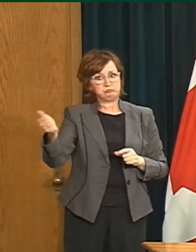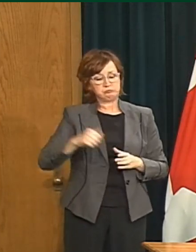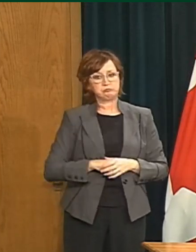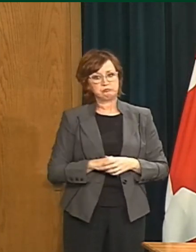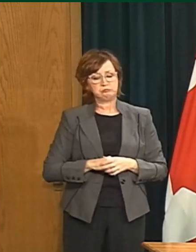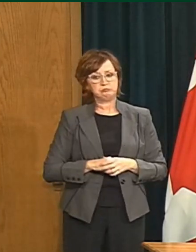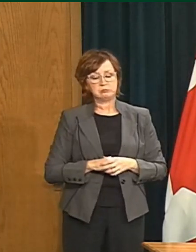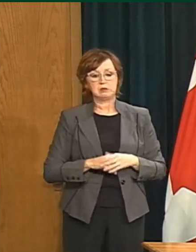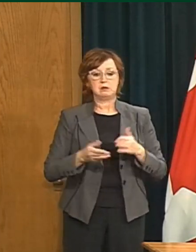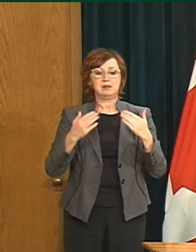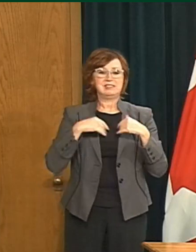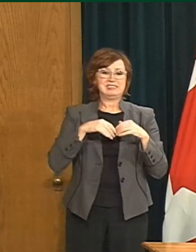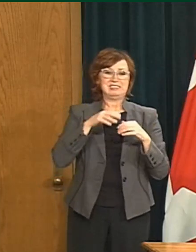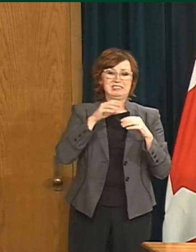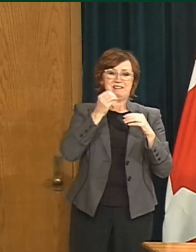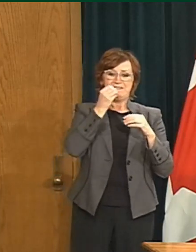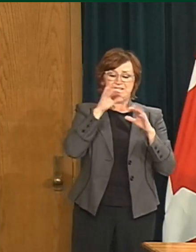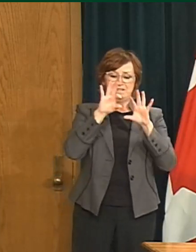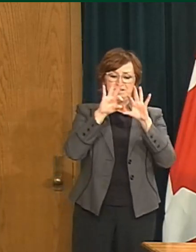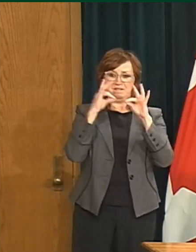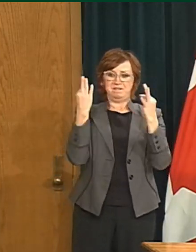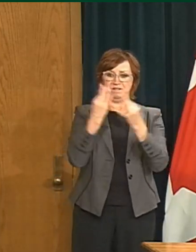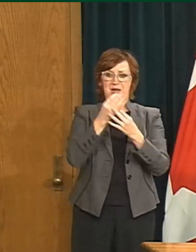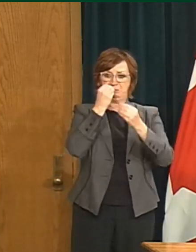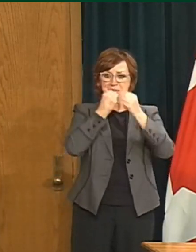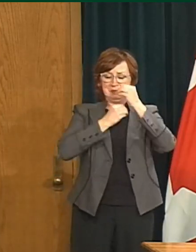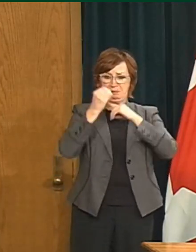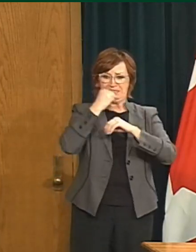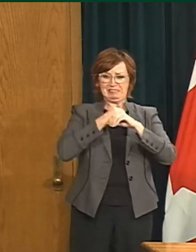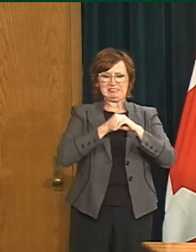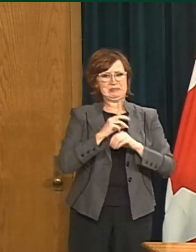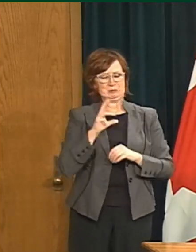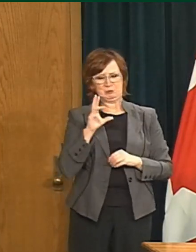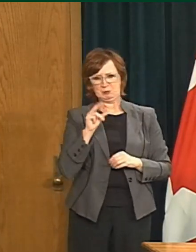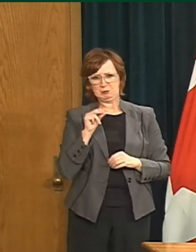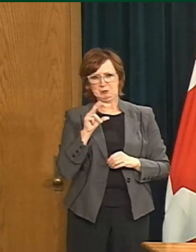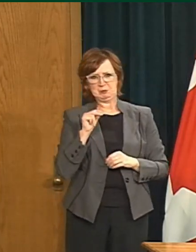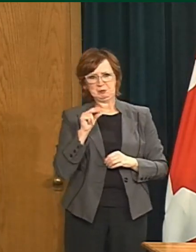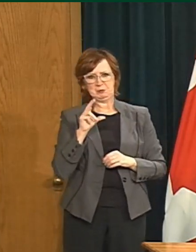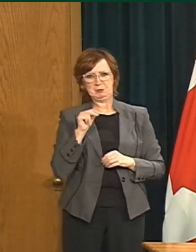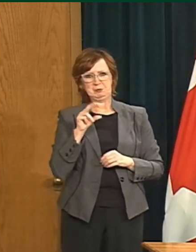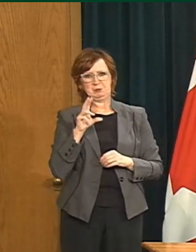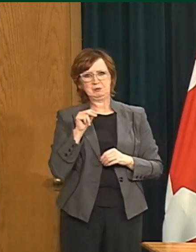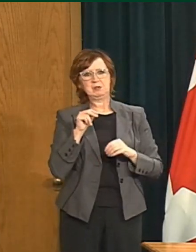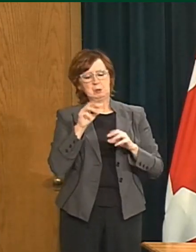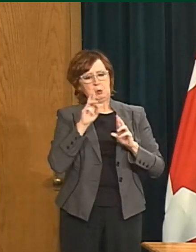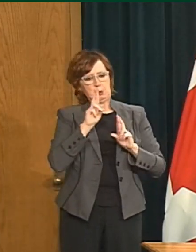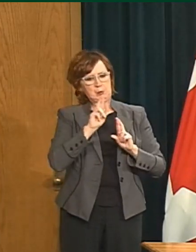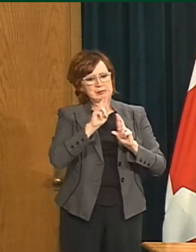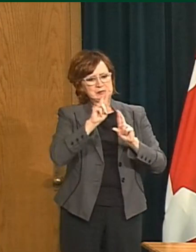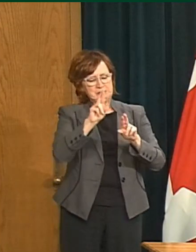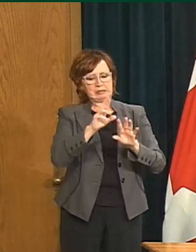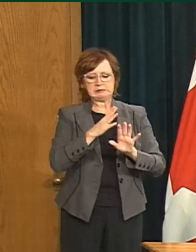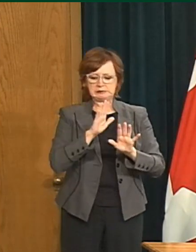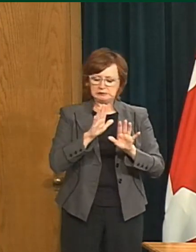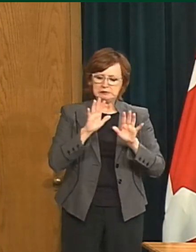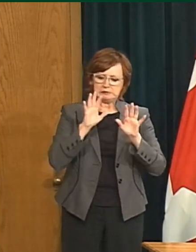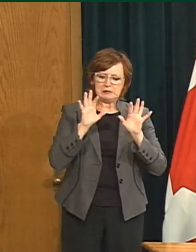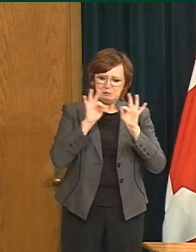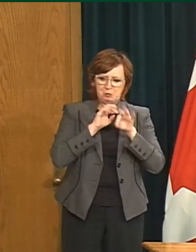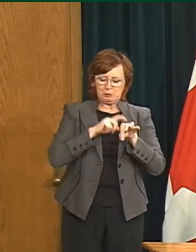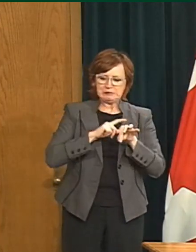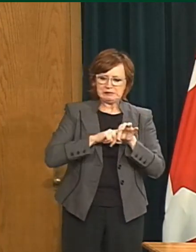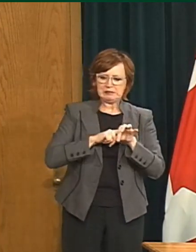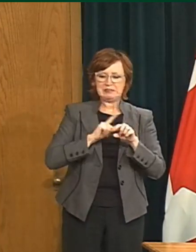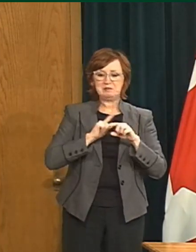this is a time to observe them, but not to get together. Leaders in faith communities have been reaching out